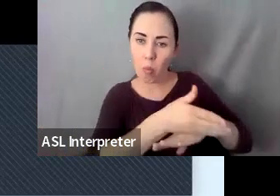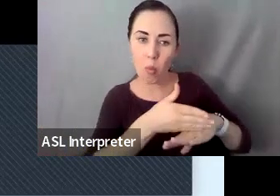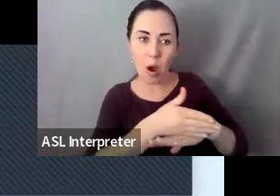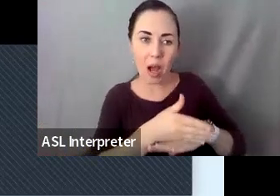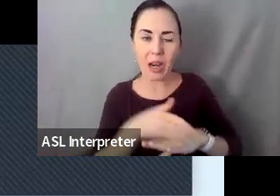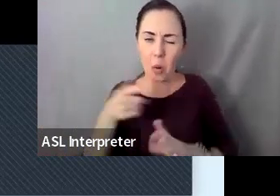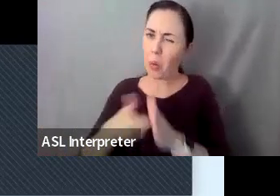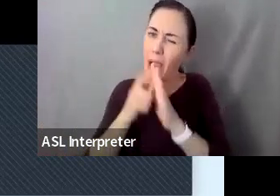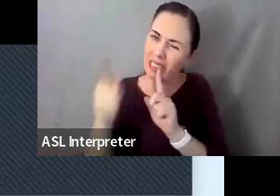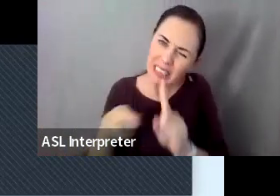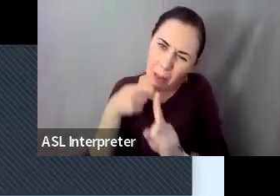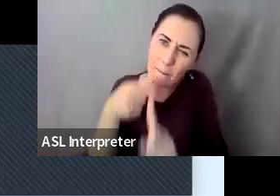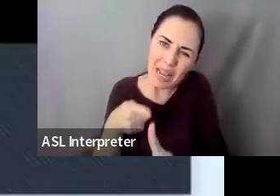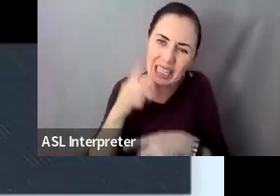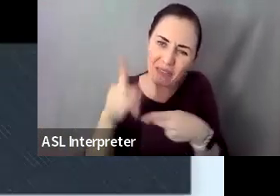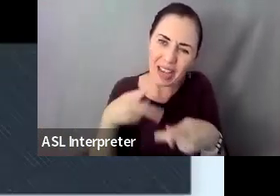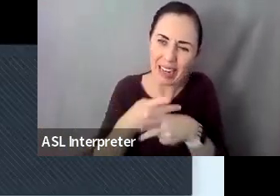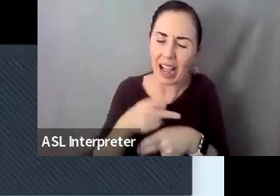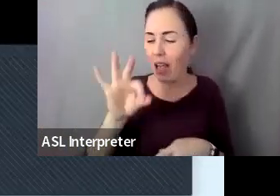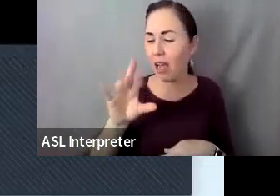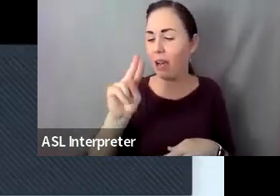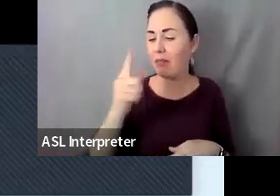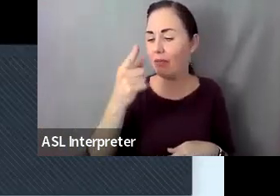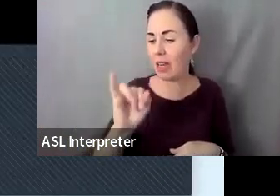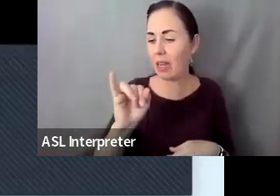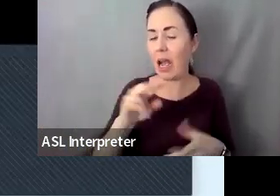really driven by where the right fungi are.